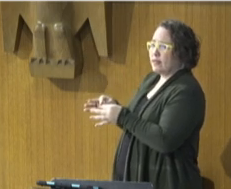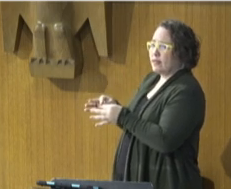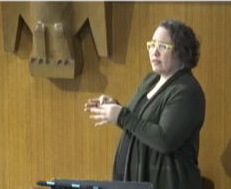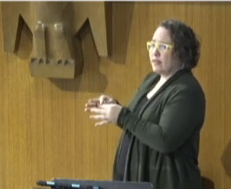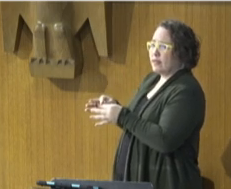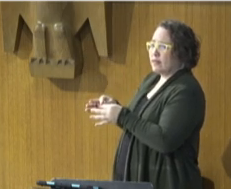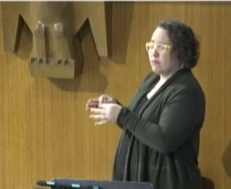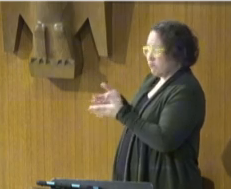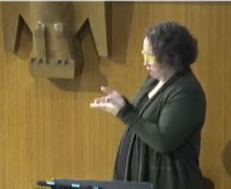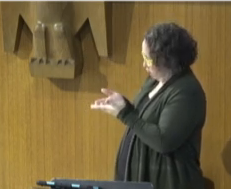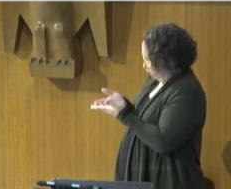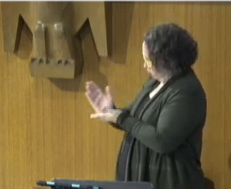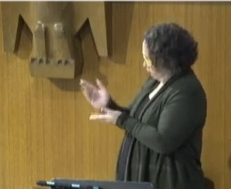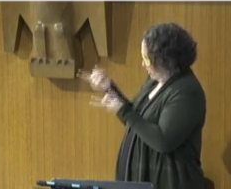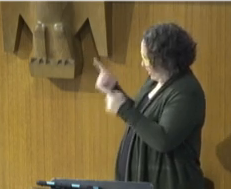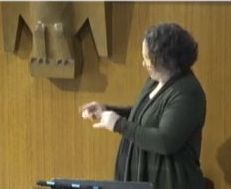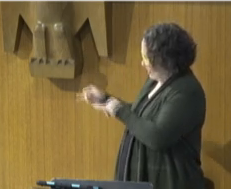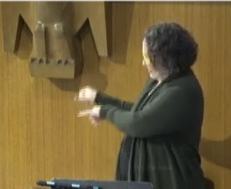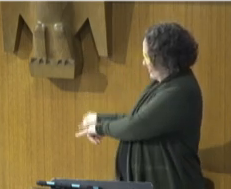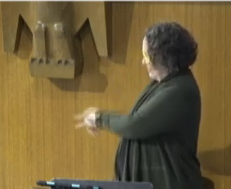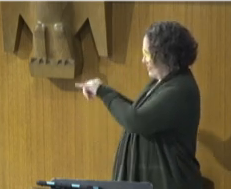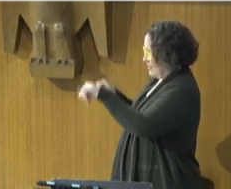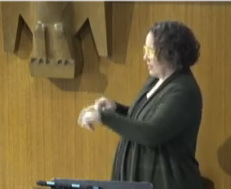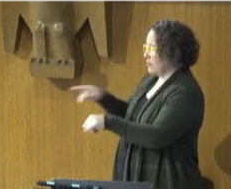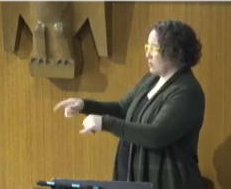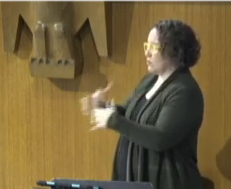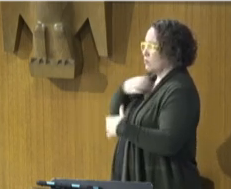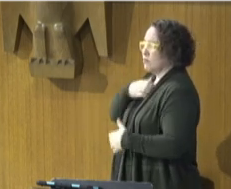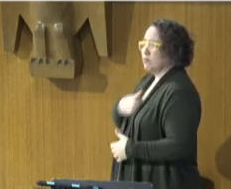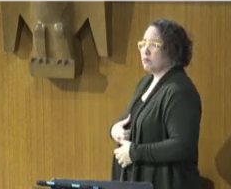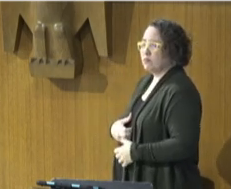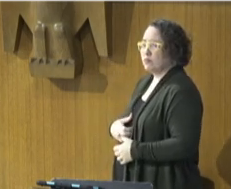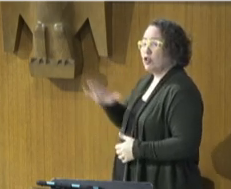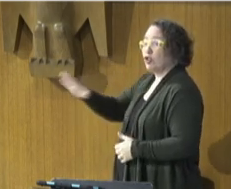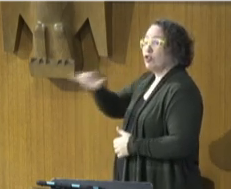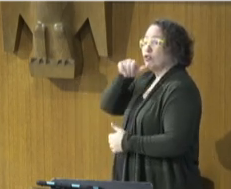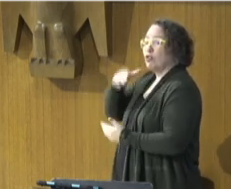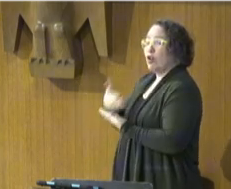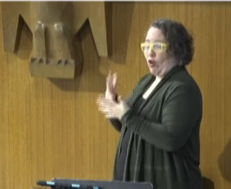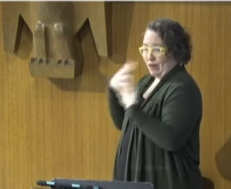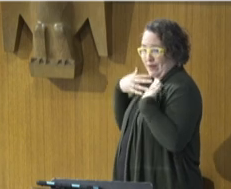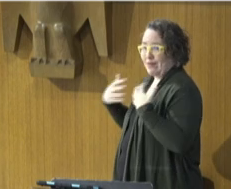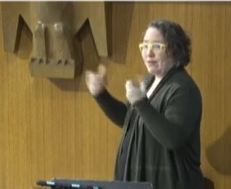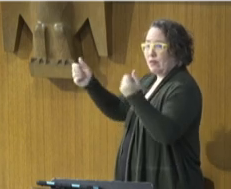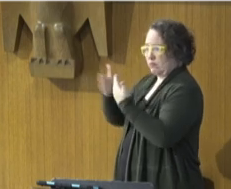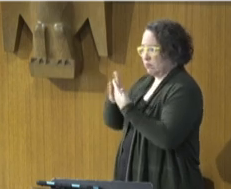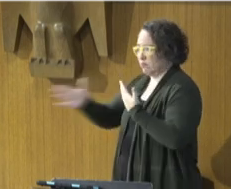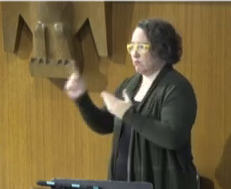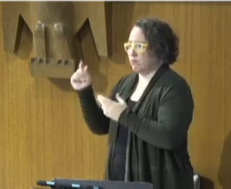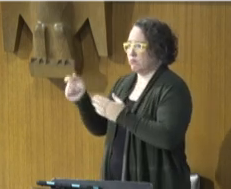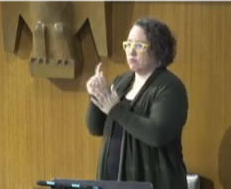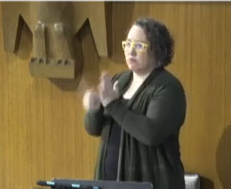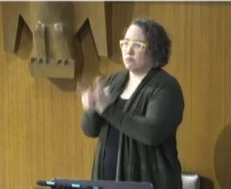Let it be done for you as you wish. And her daughter was healed from that moment.